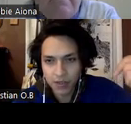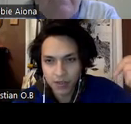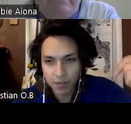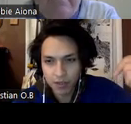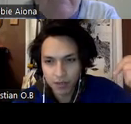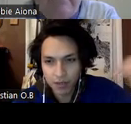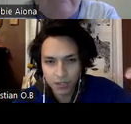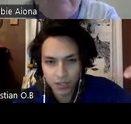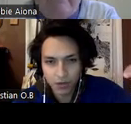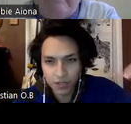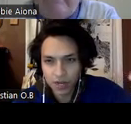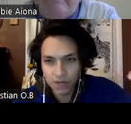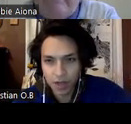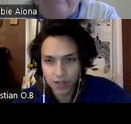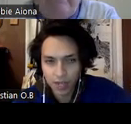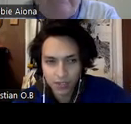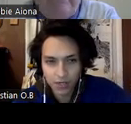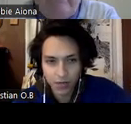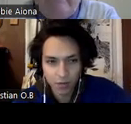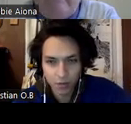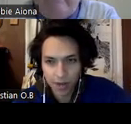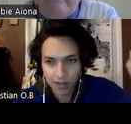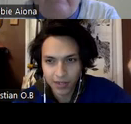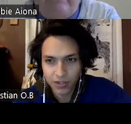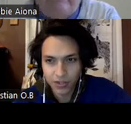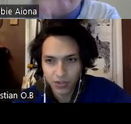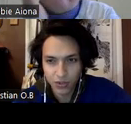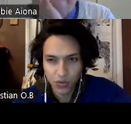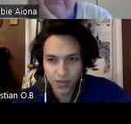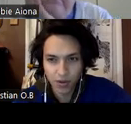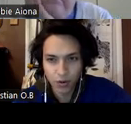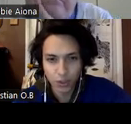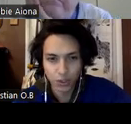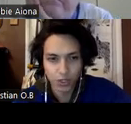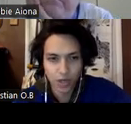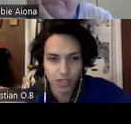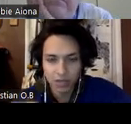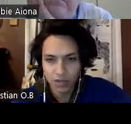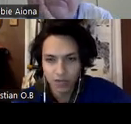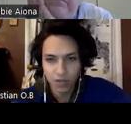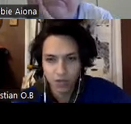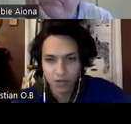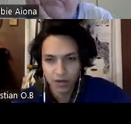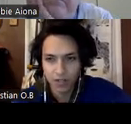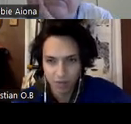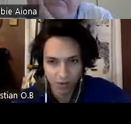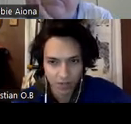see that being confusing to someone who doesn't have the context. I don't know if maybe we want to add like a do in there or should not keep secrets for law